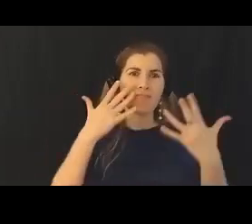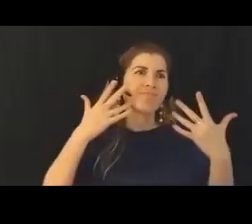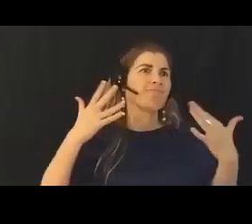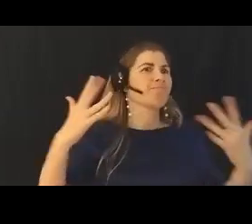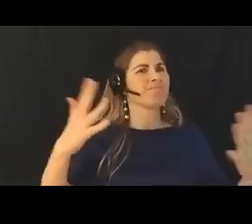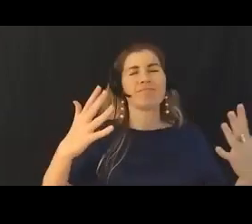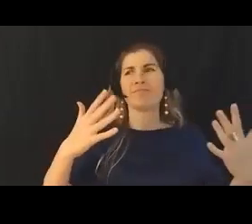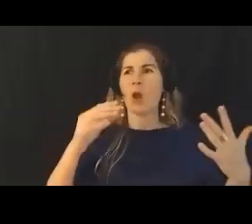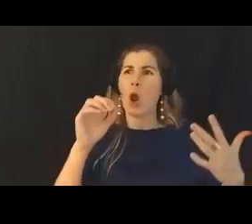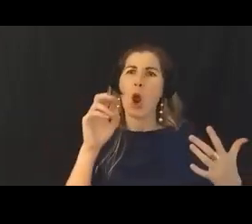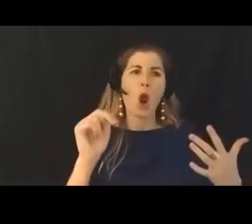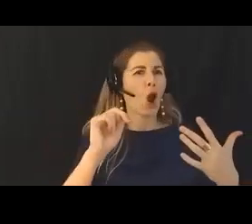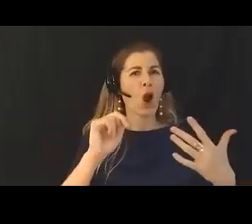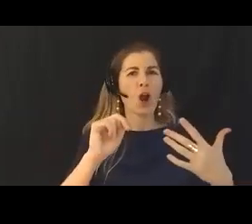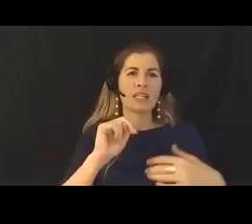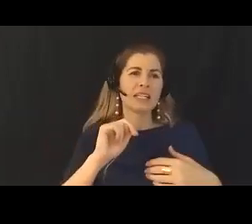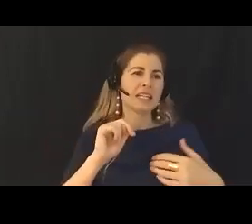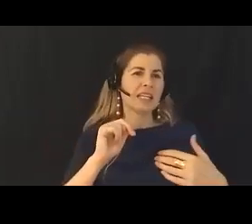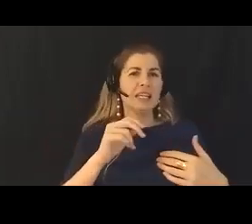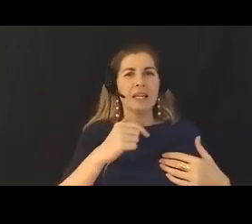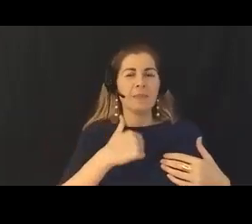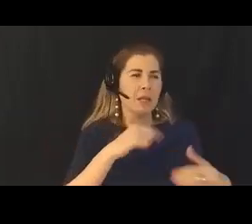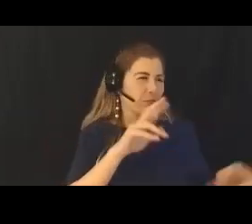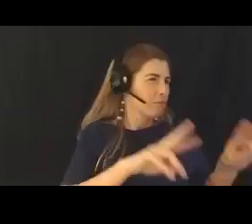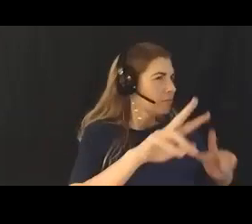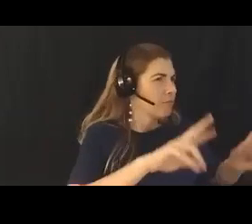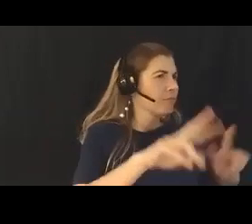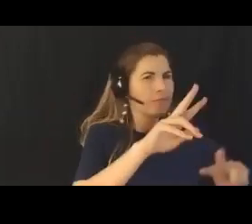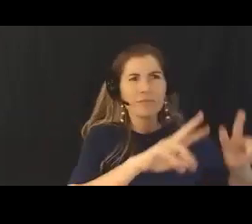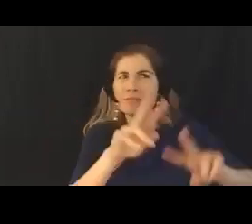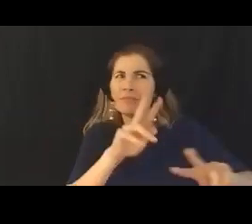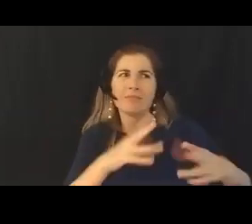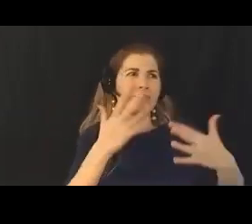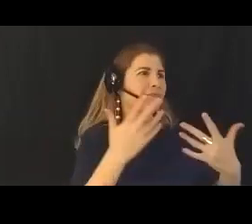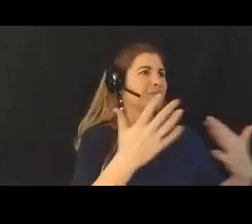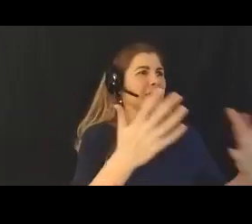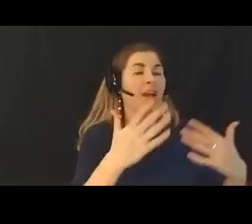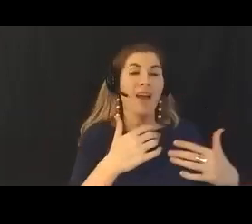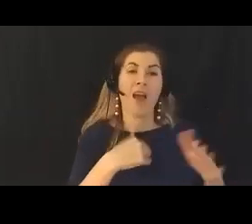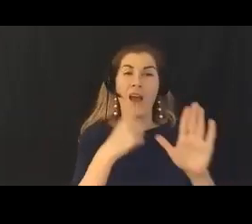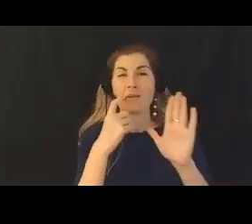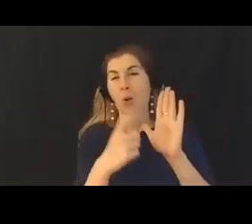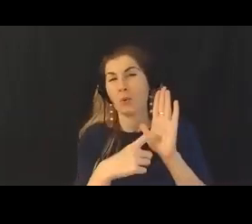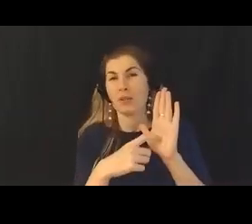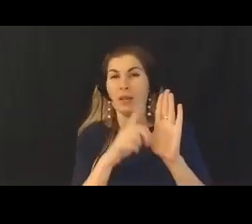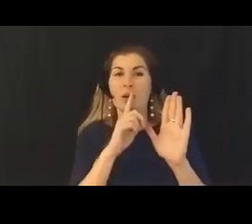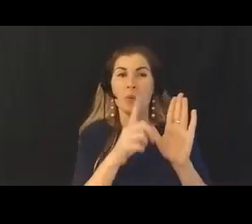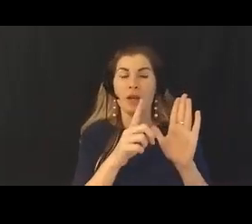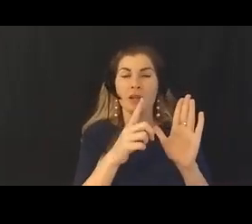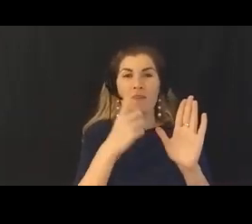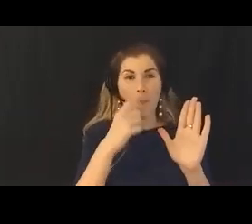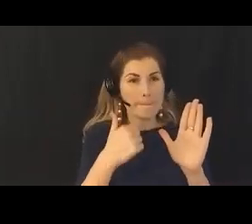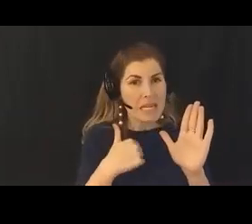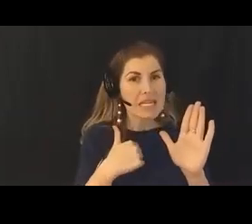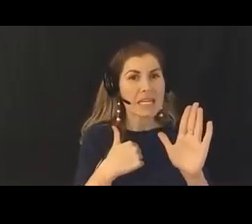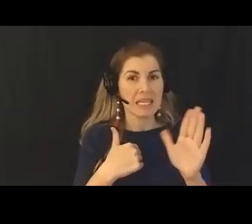be energetic, you have to be kind of assessing all the needs in the room. I find it's even more mentally and physically exhausting to be